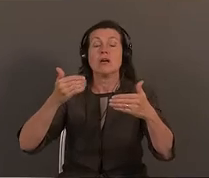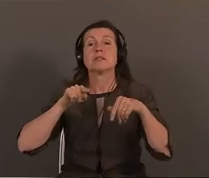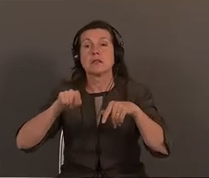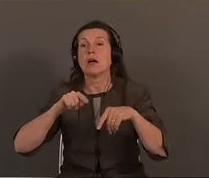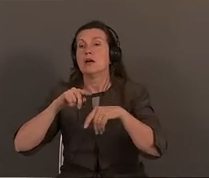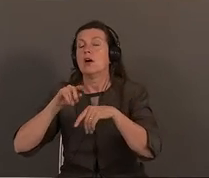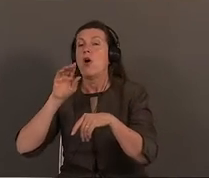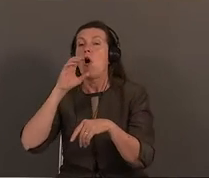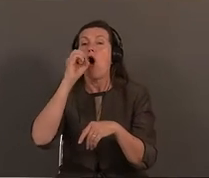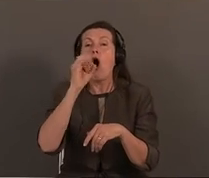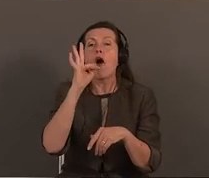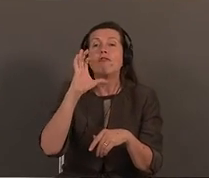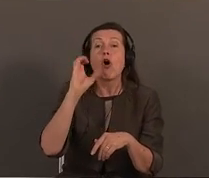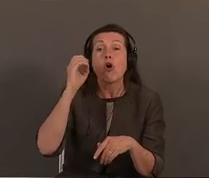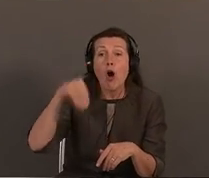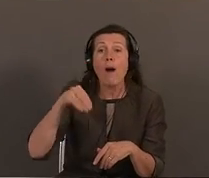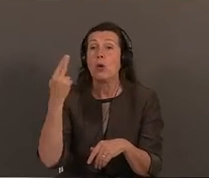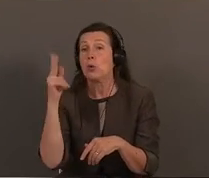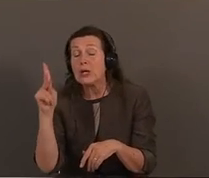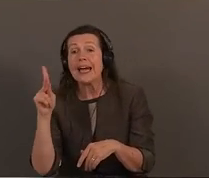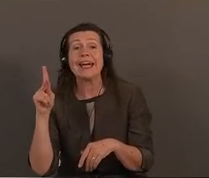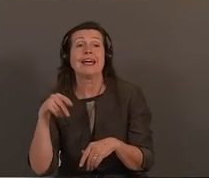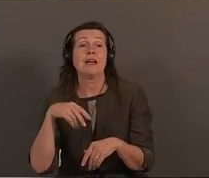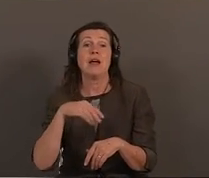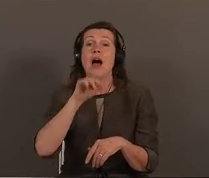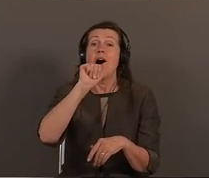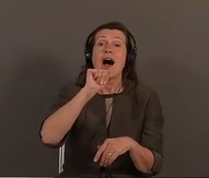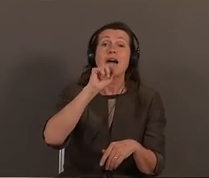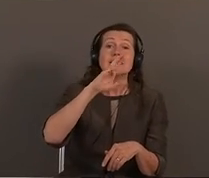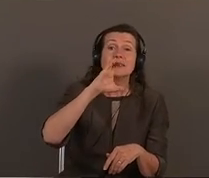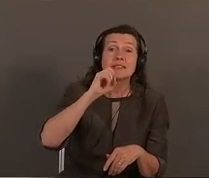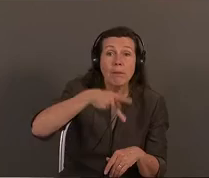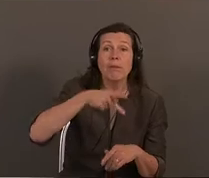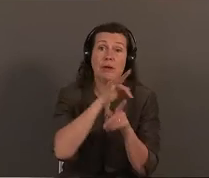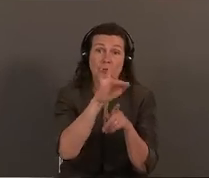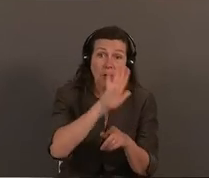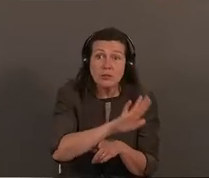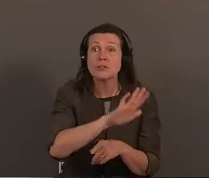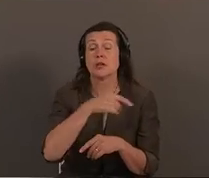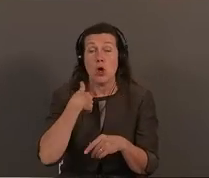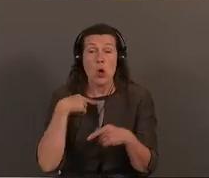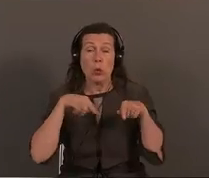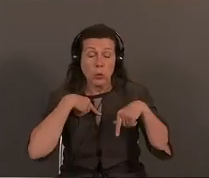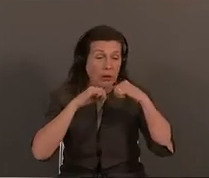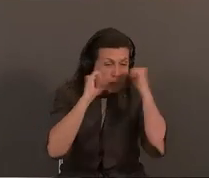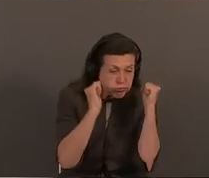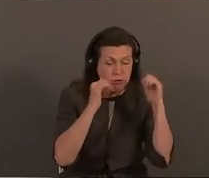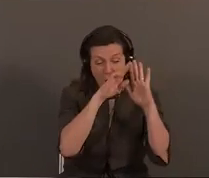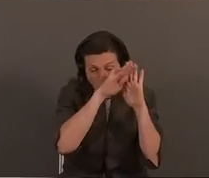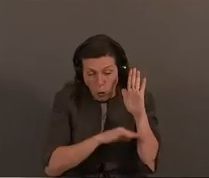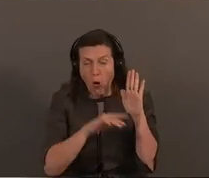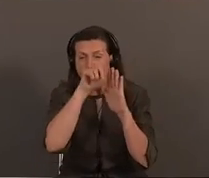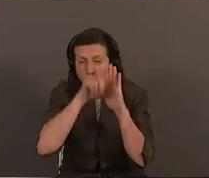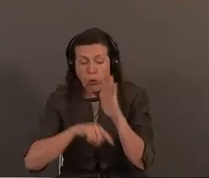like Ofcom in the UK, like Arcep in France, and the whole BEREC in Europe, we have been looking at all the telecom rules, and we